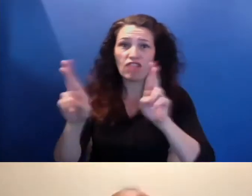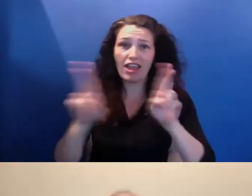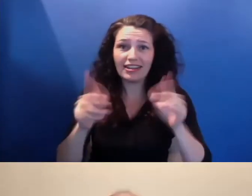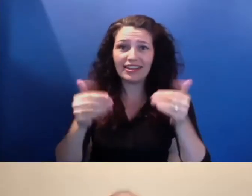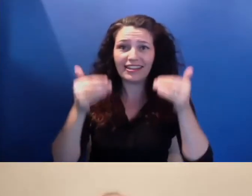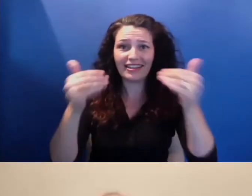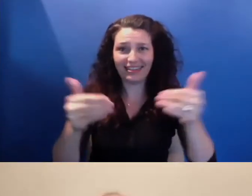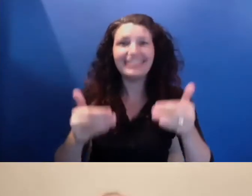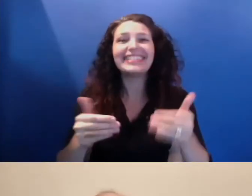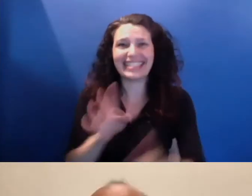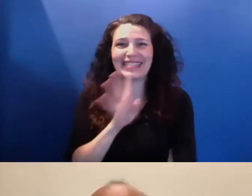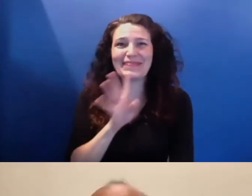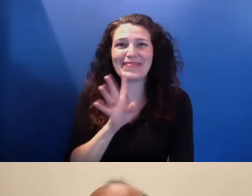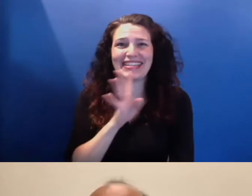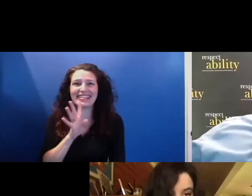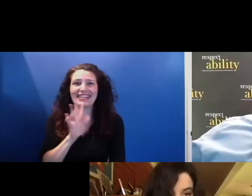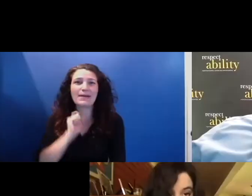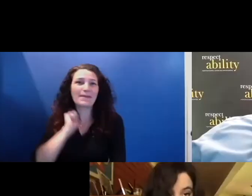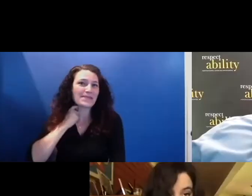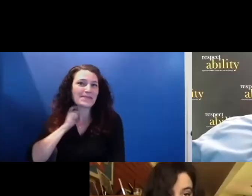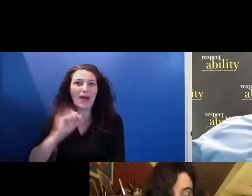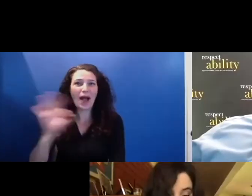audio?